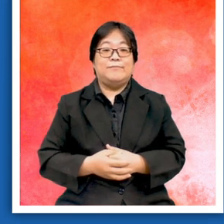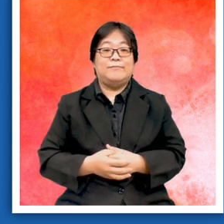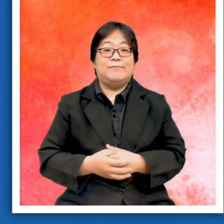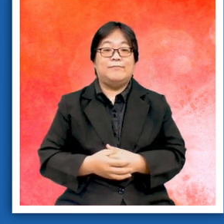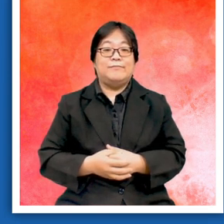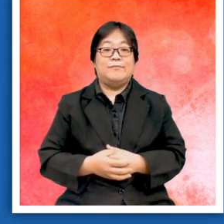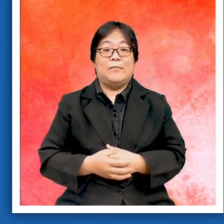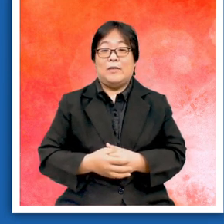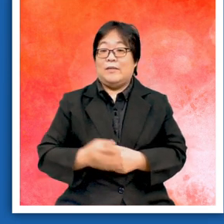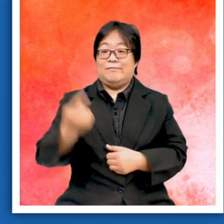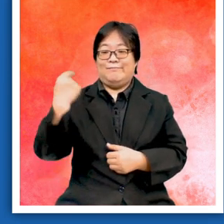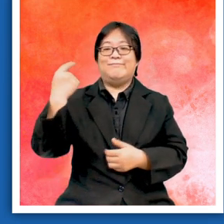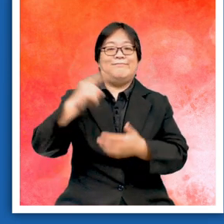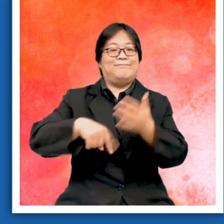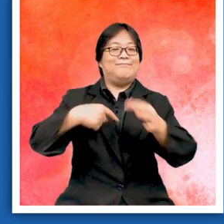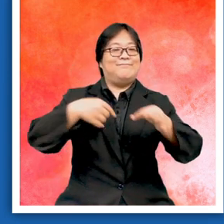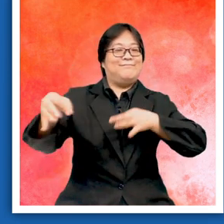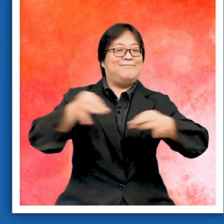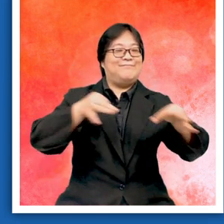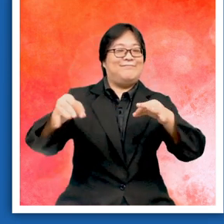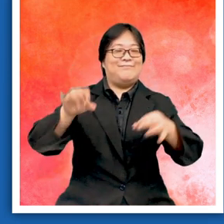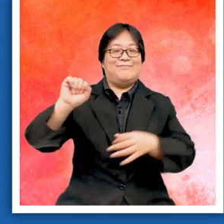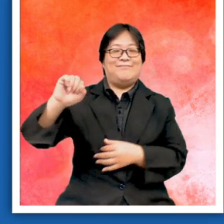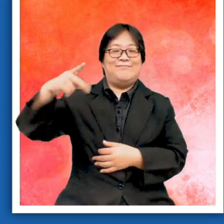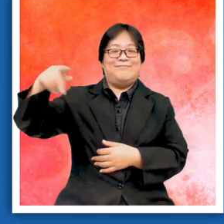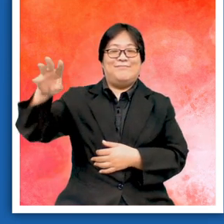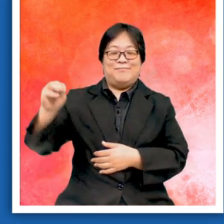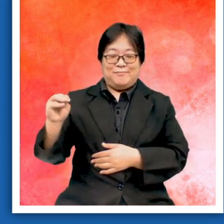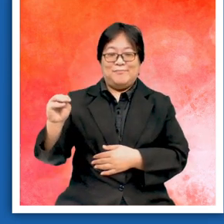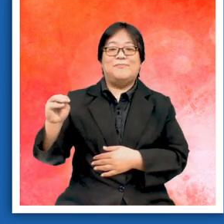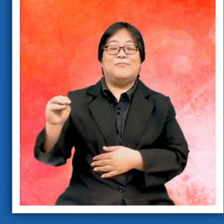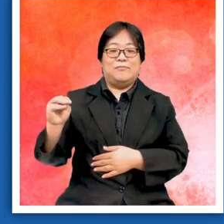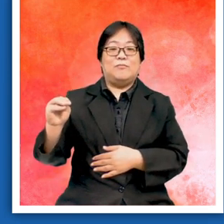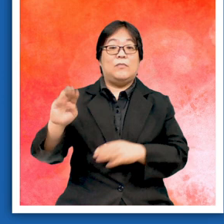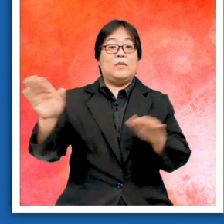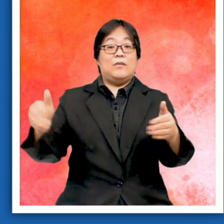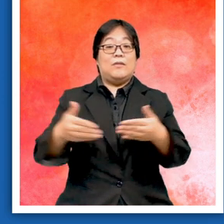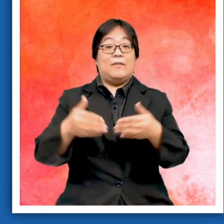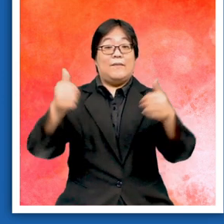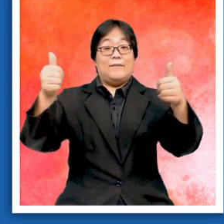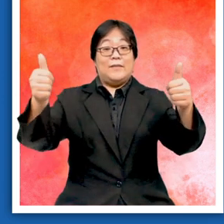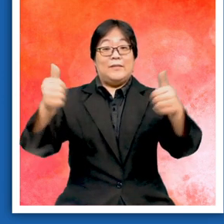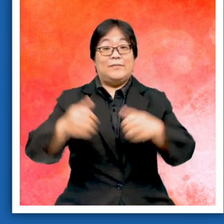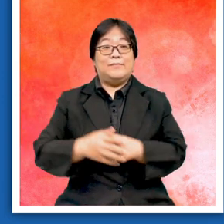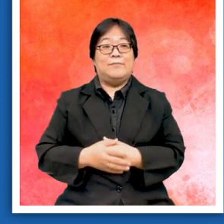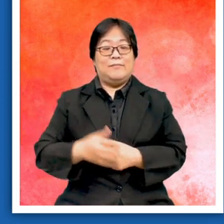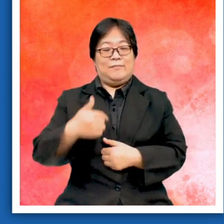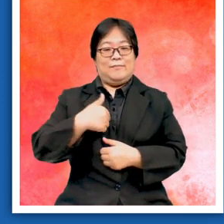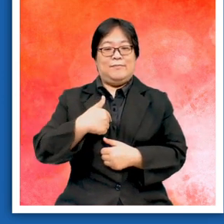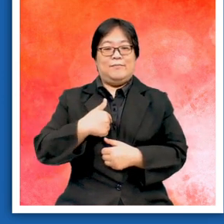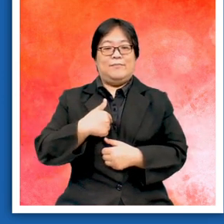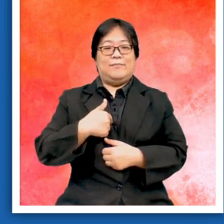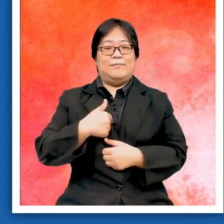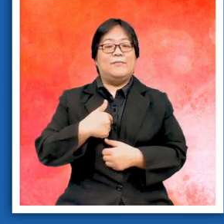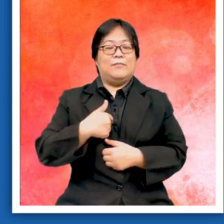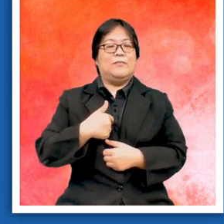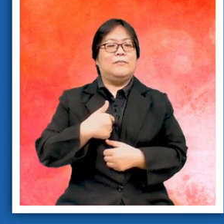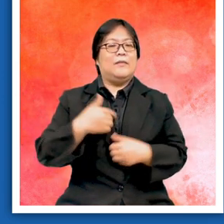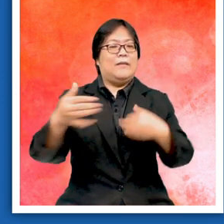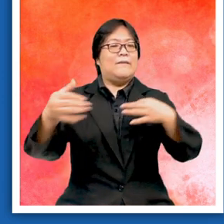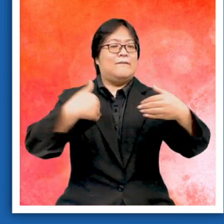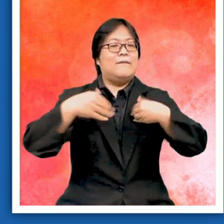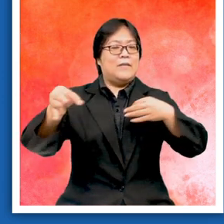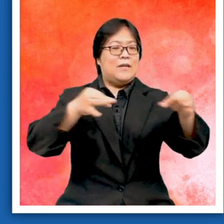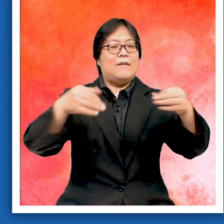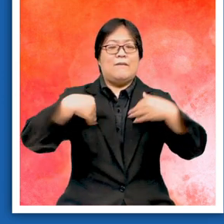Like what I mentioned in Spectrum introduction, I did indicate that there